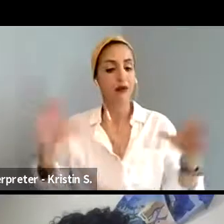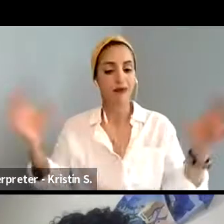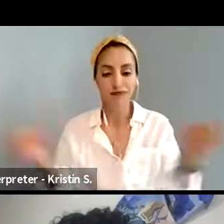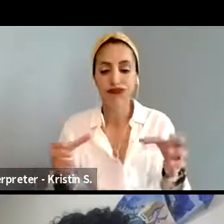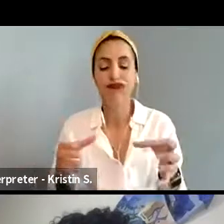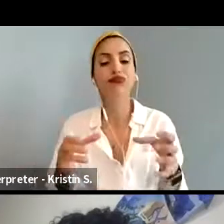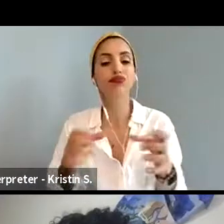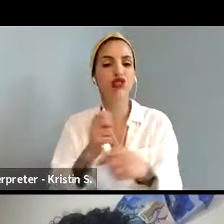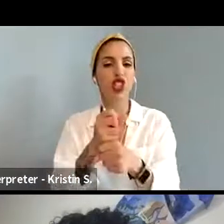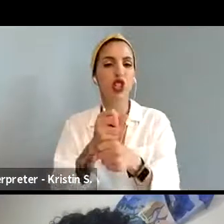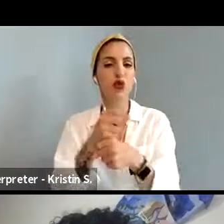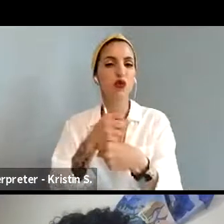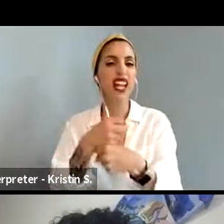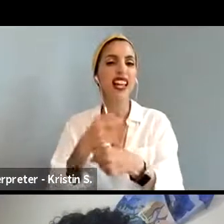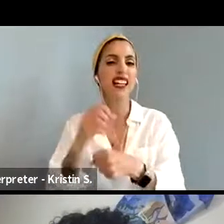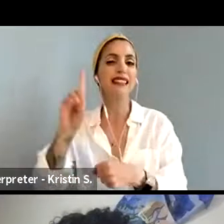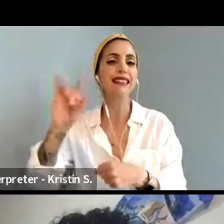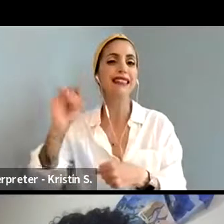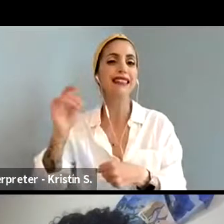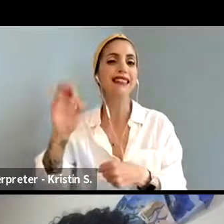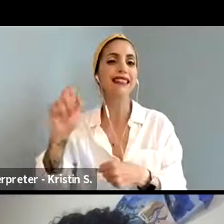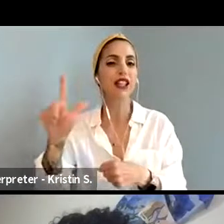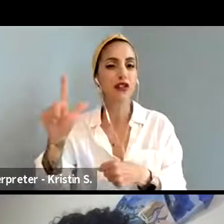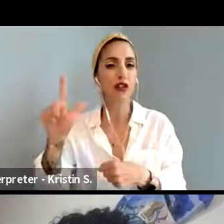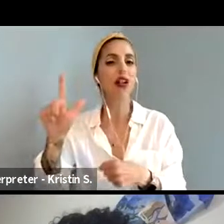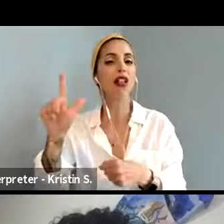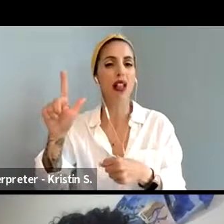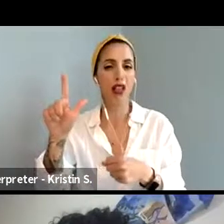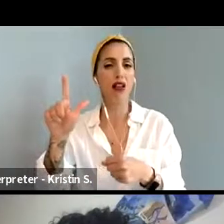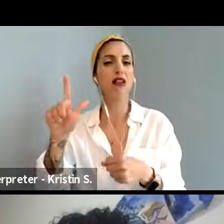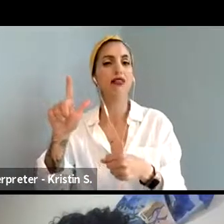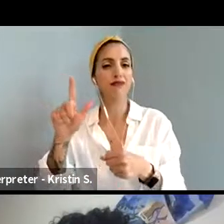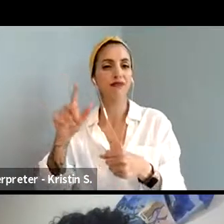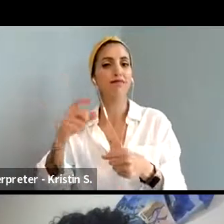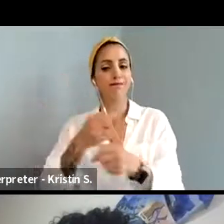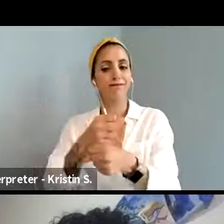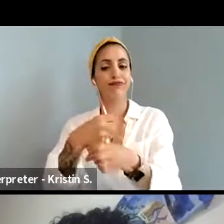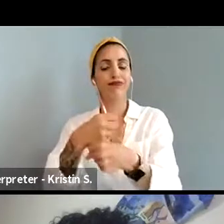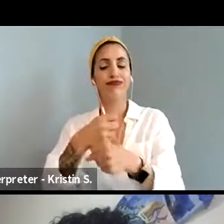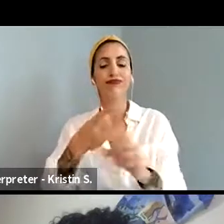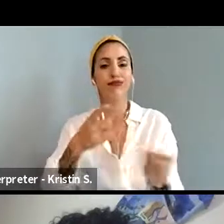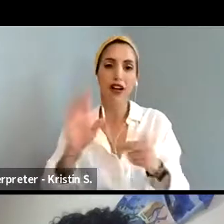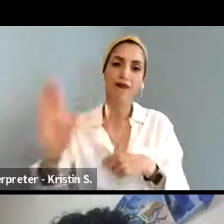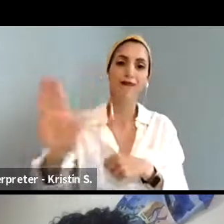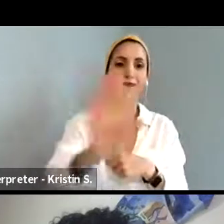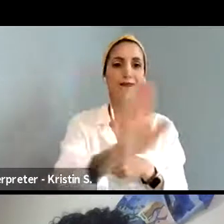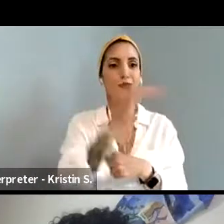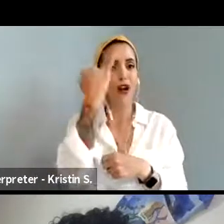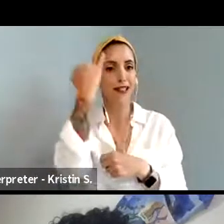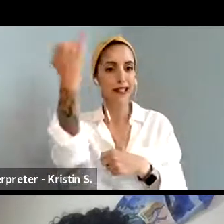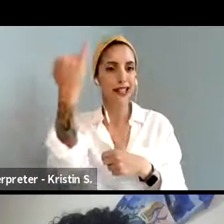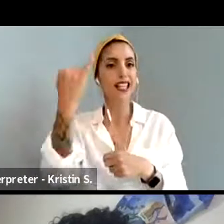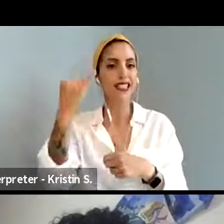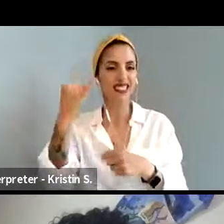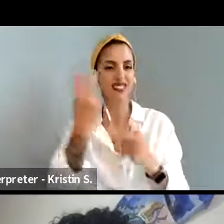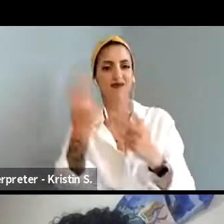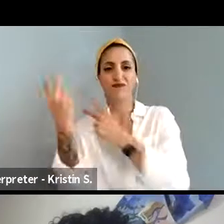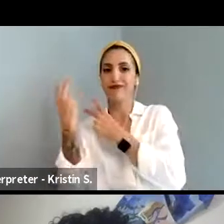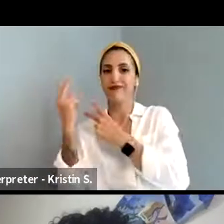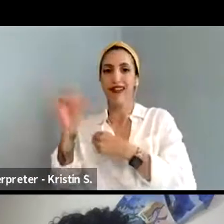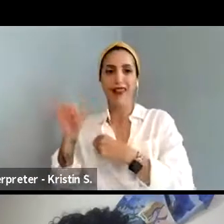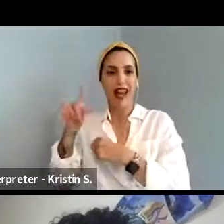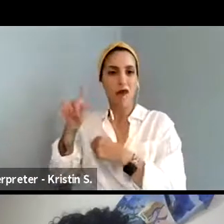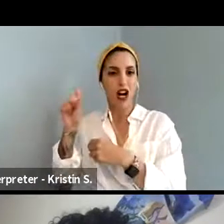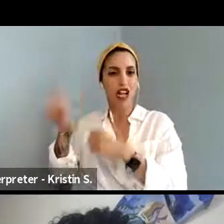digital iterations of your commission ideas, reflecting on this idea of 100 years of